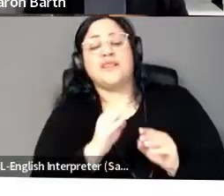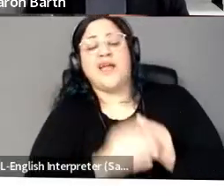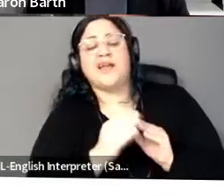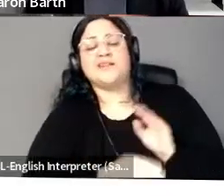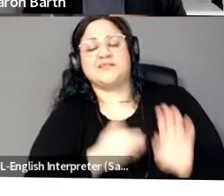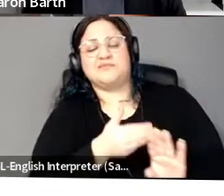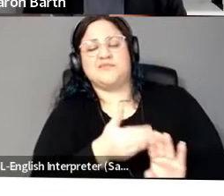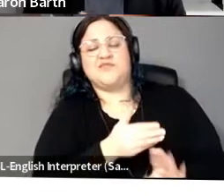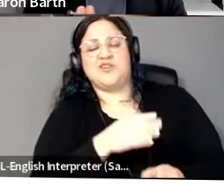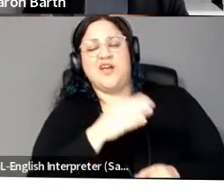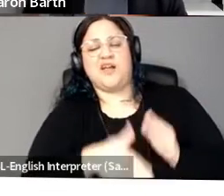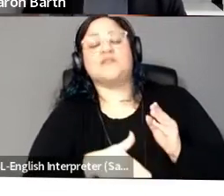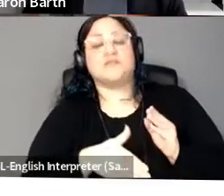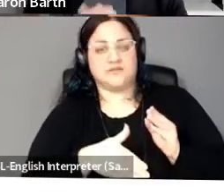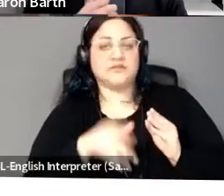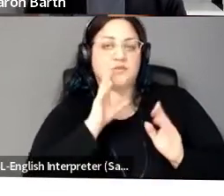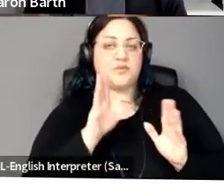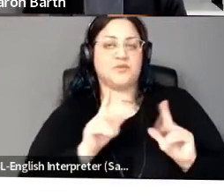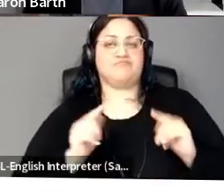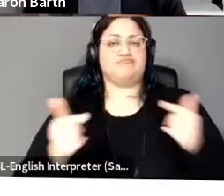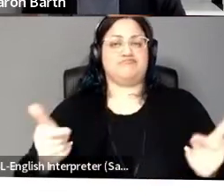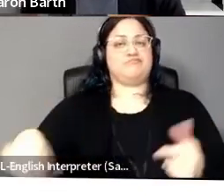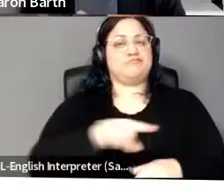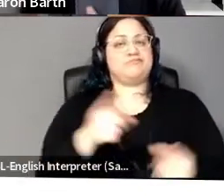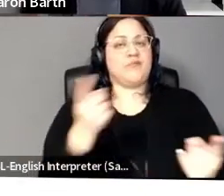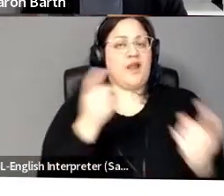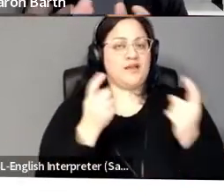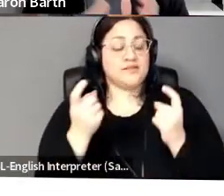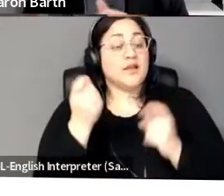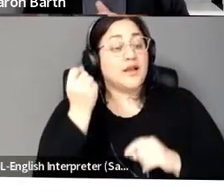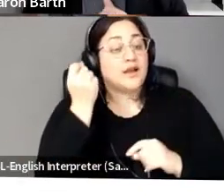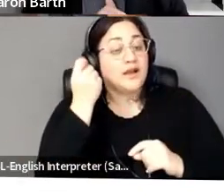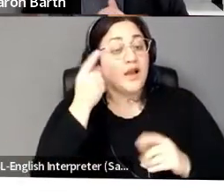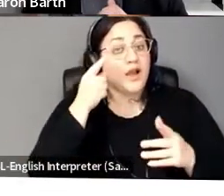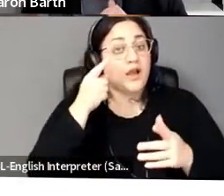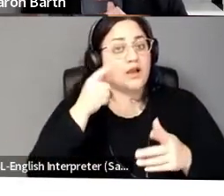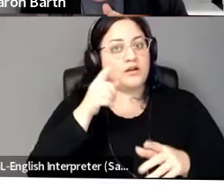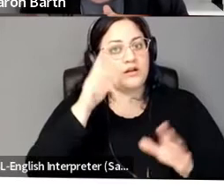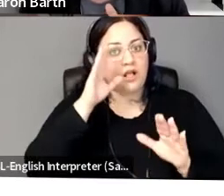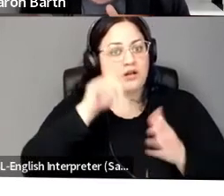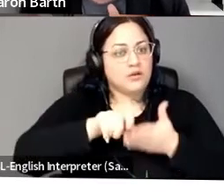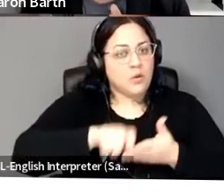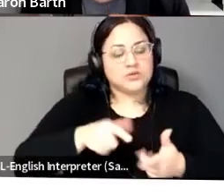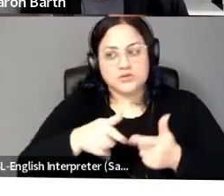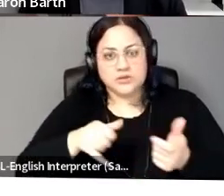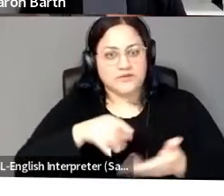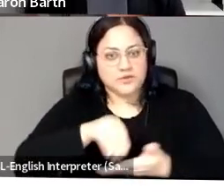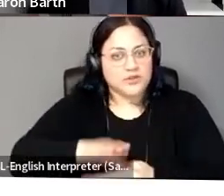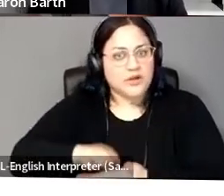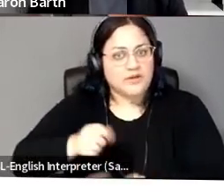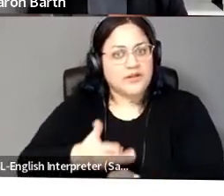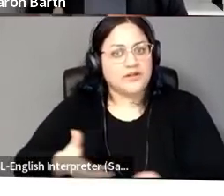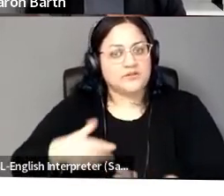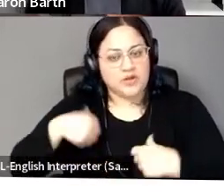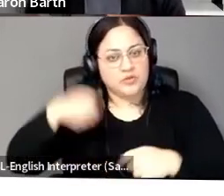don't worry about taking notes. I'll send out a summary of this after. Well, Innovation Guelph will send out a summary of this after.